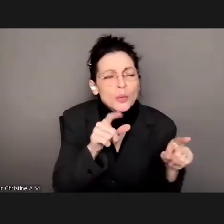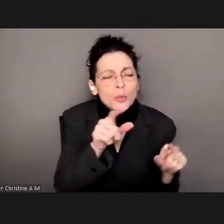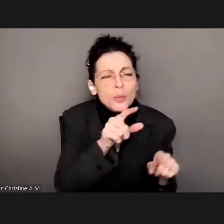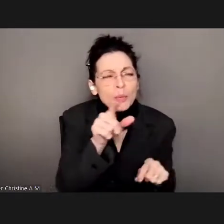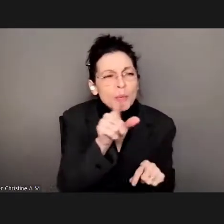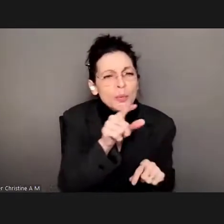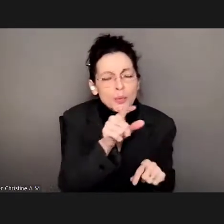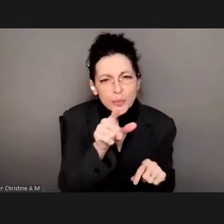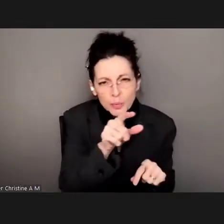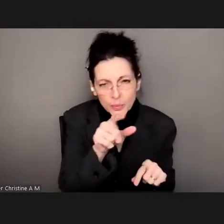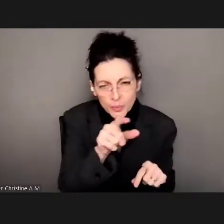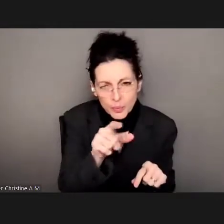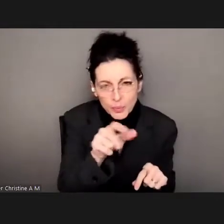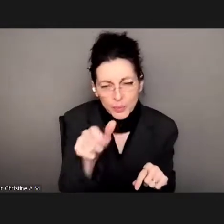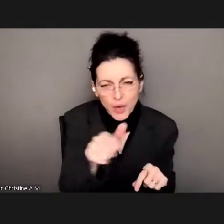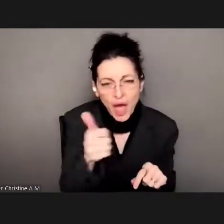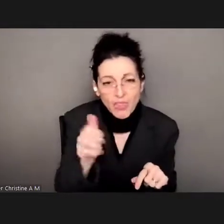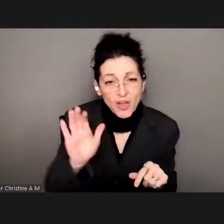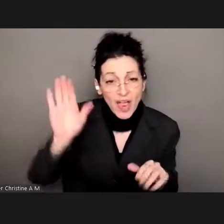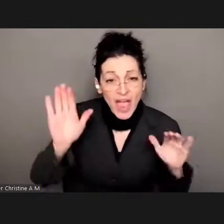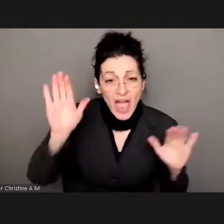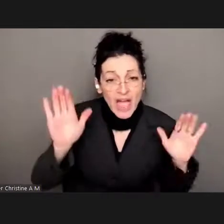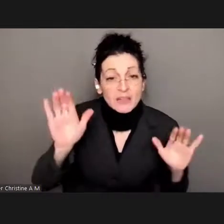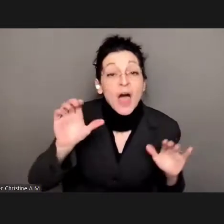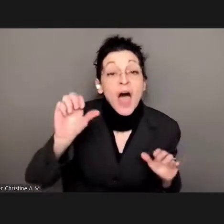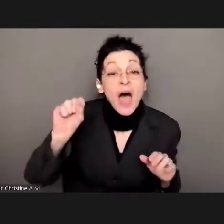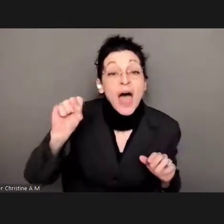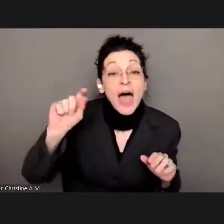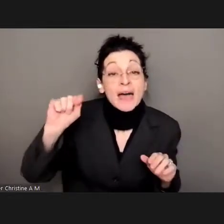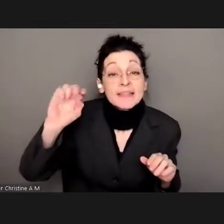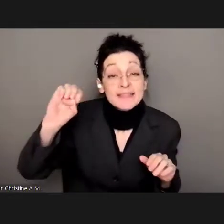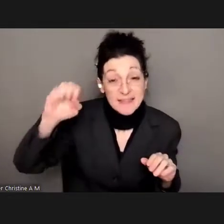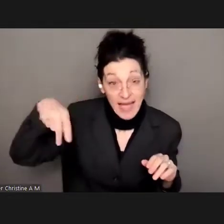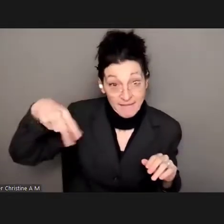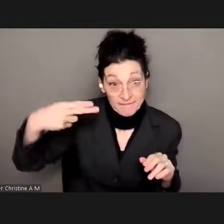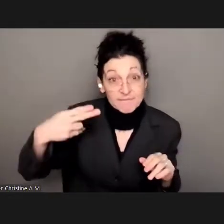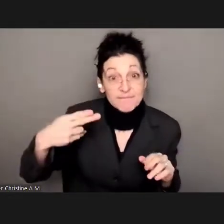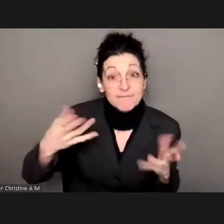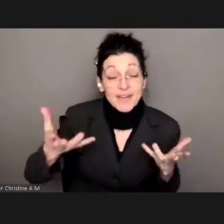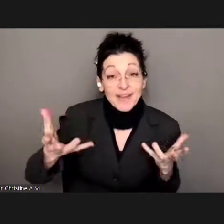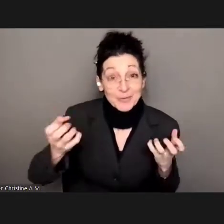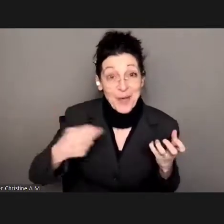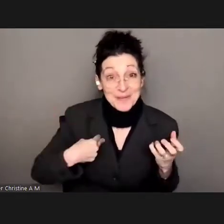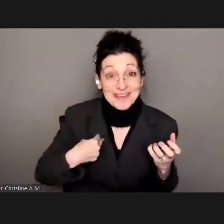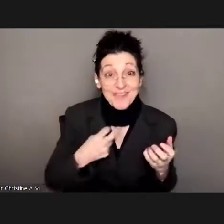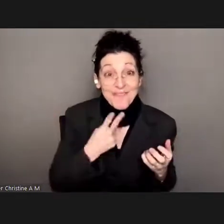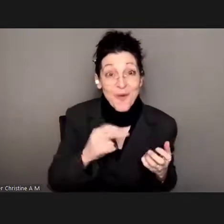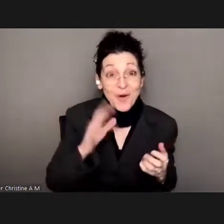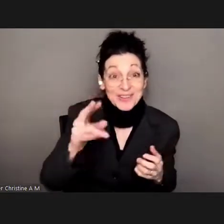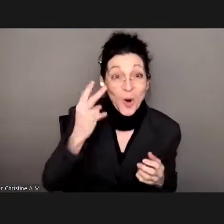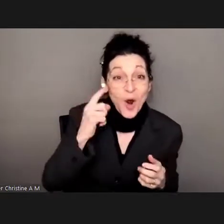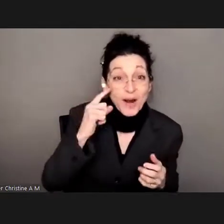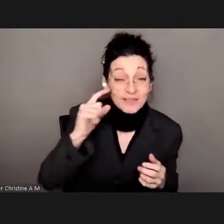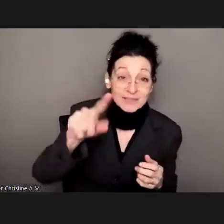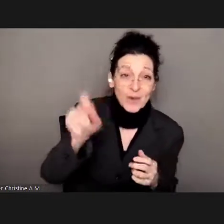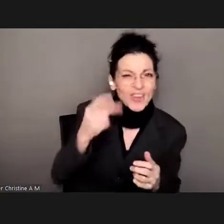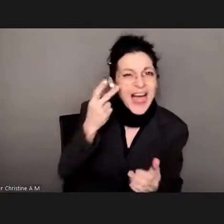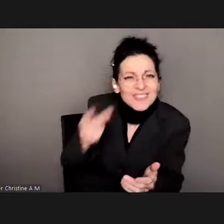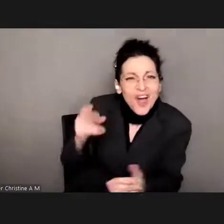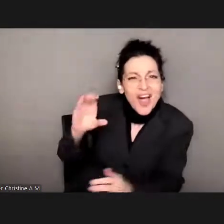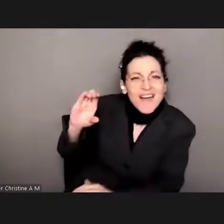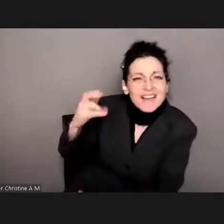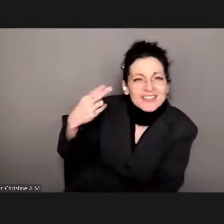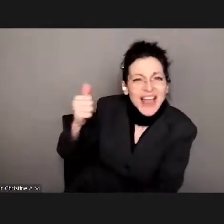let's see, other hands. Steph, would you like me to vocalize the comment you put in chat, or would you like to vocalize